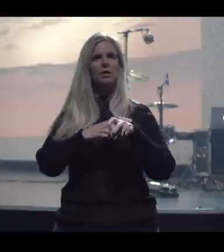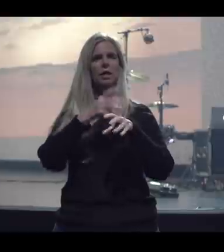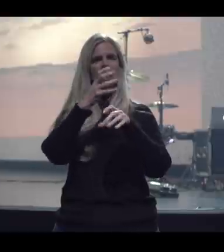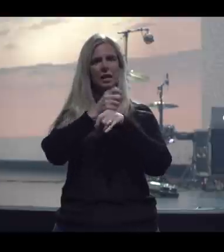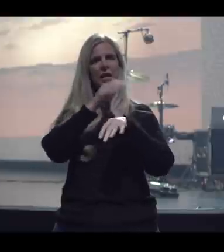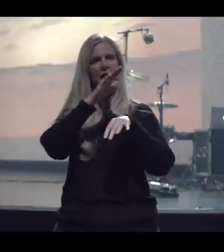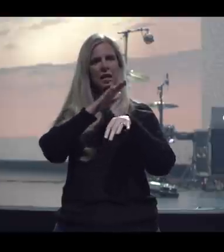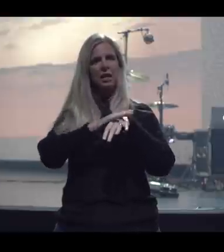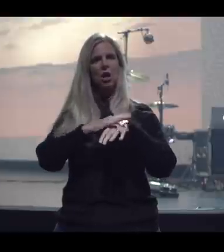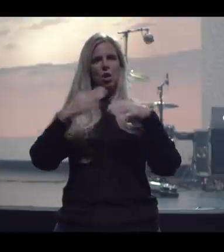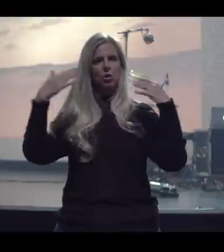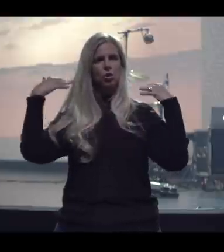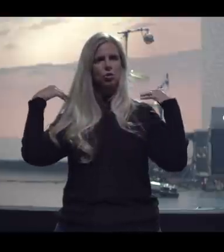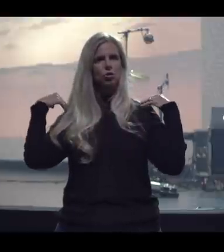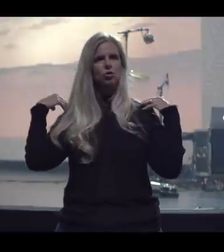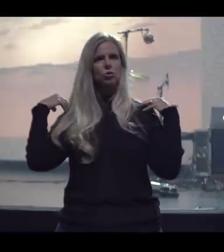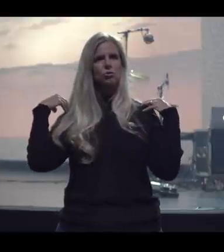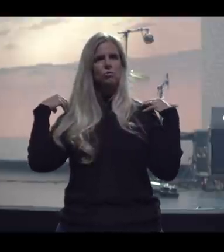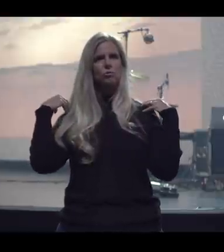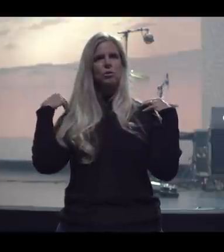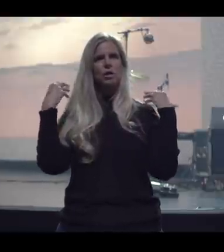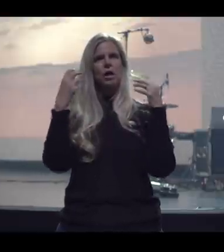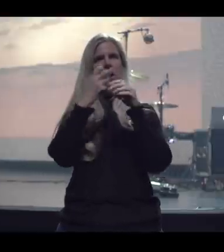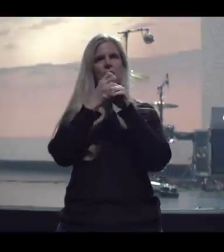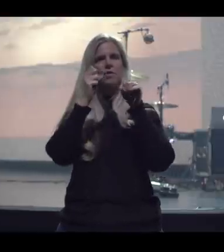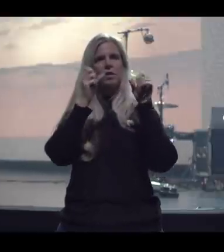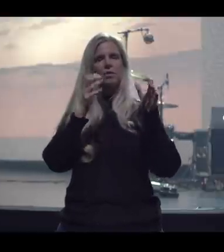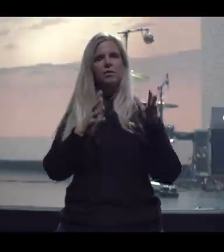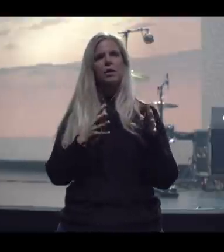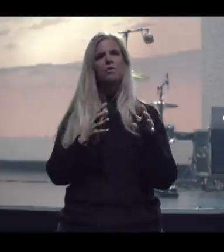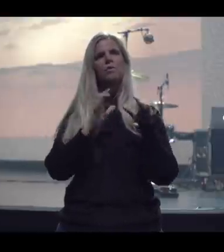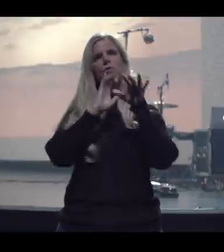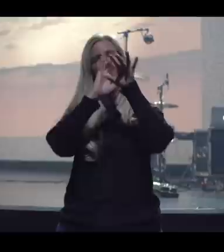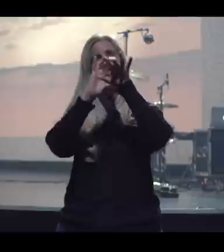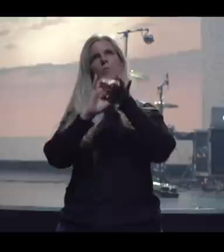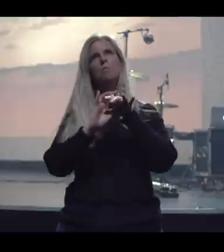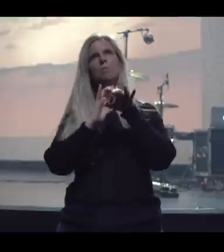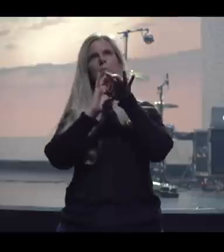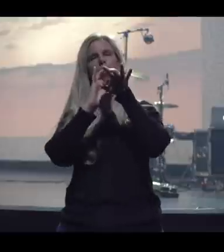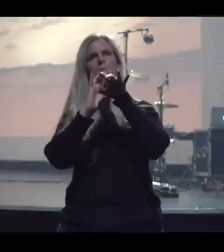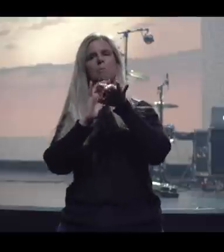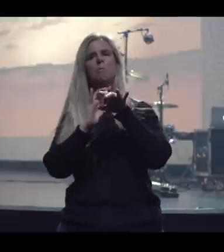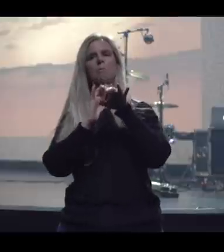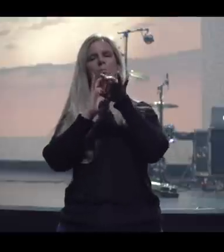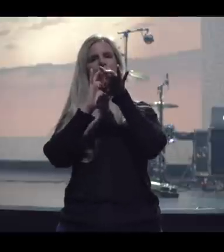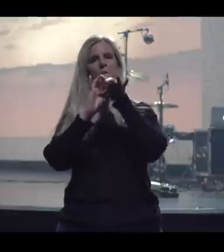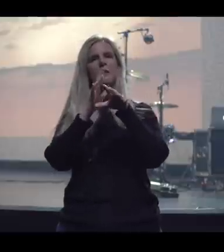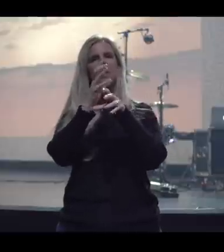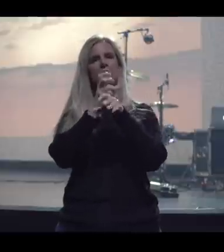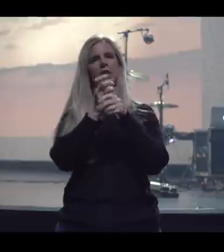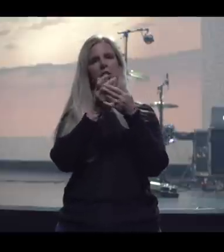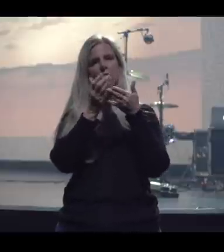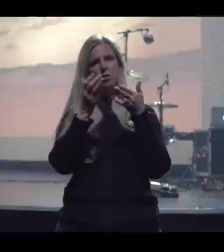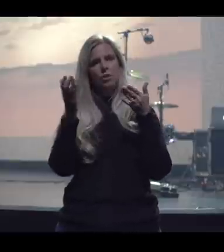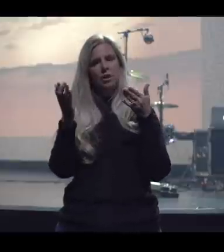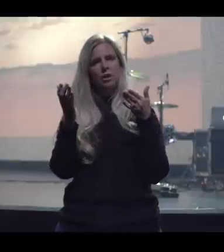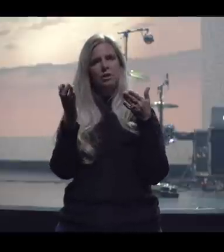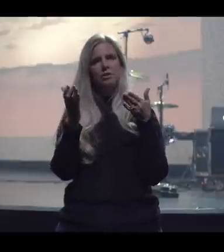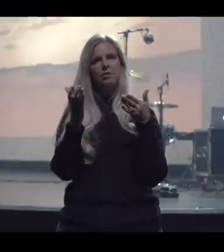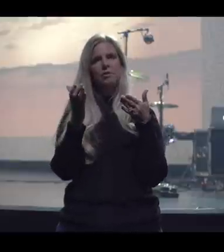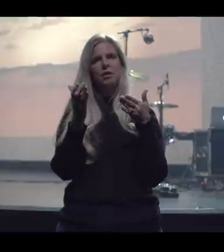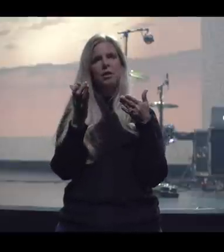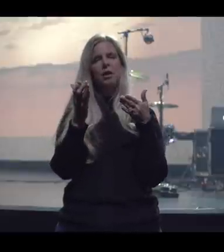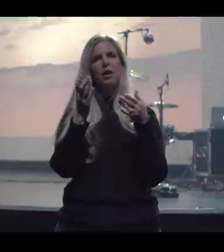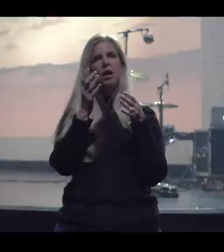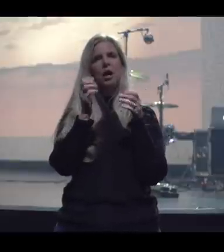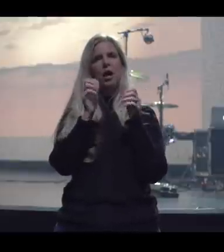going to take a few minutes just to meditate, give people time to go get the emblems, and then we'll take this